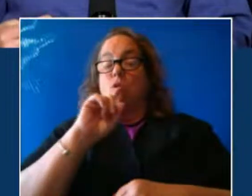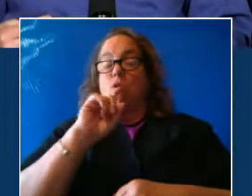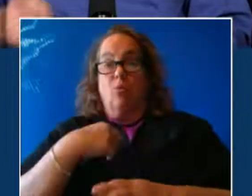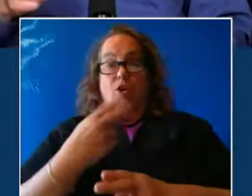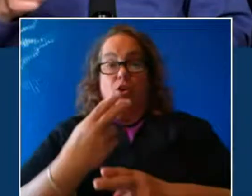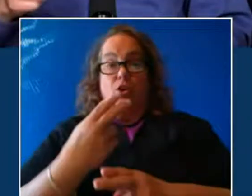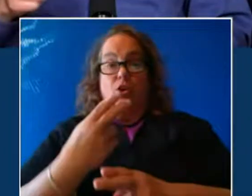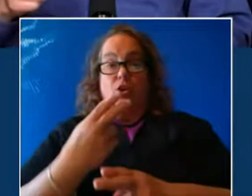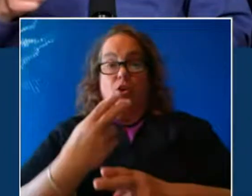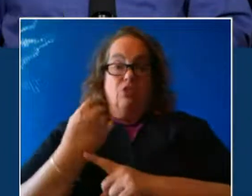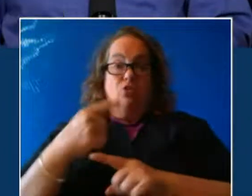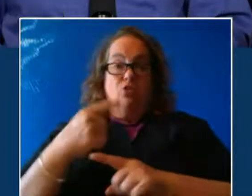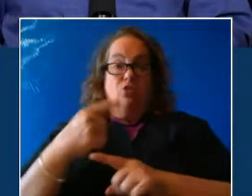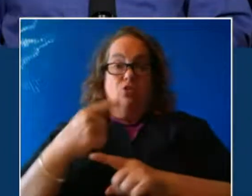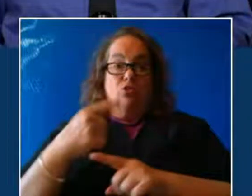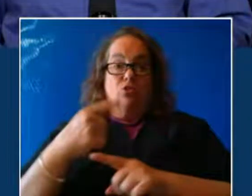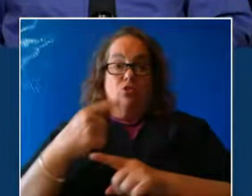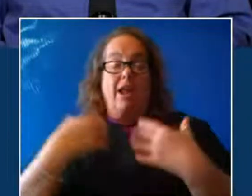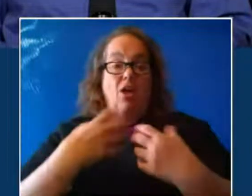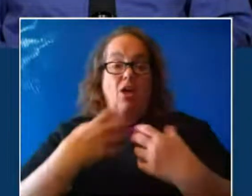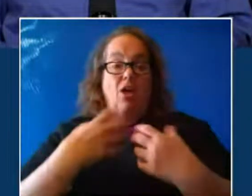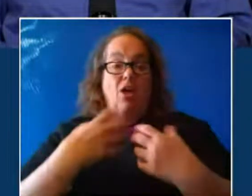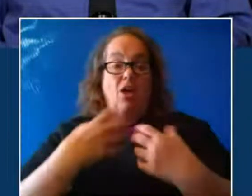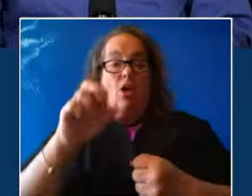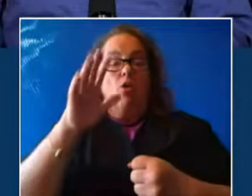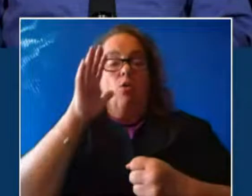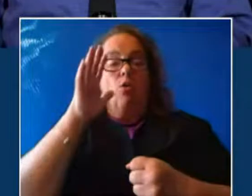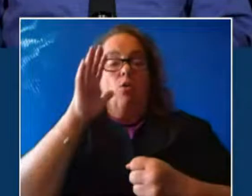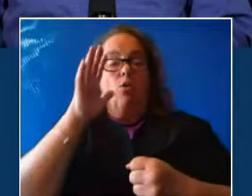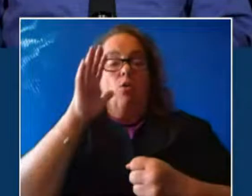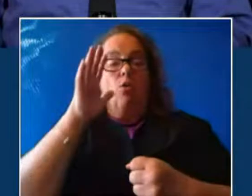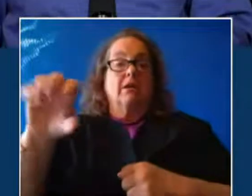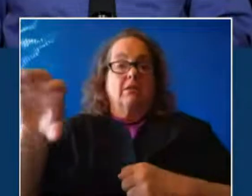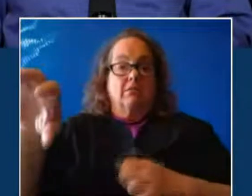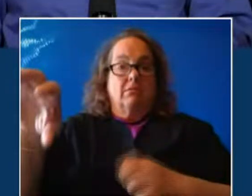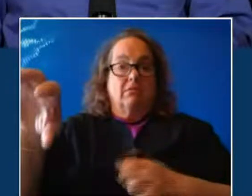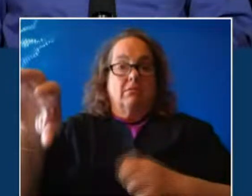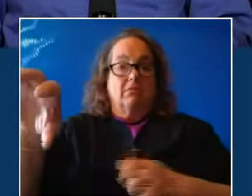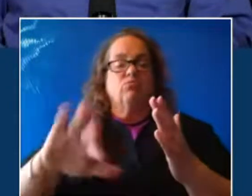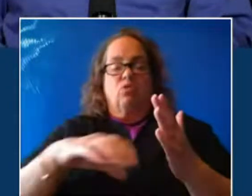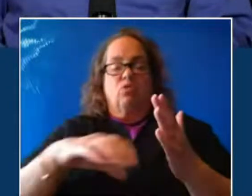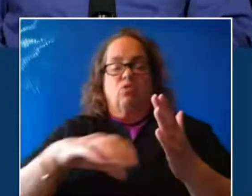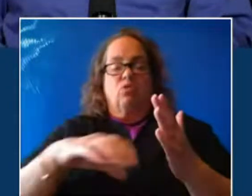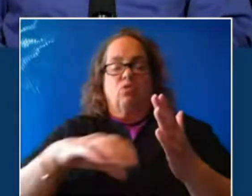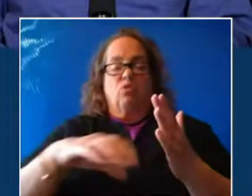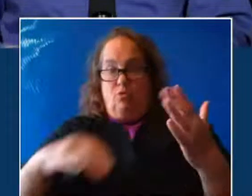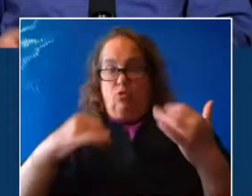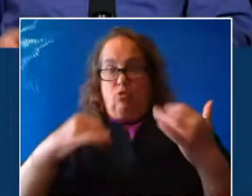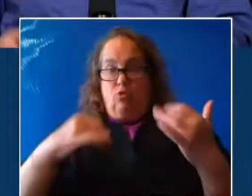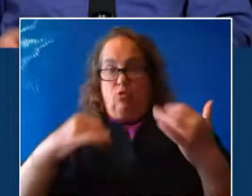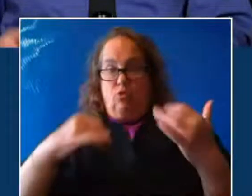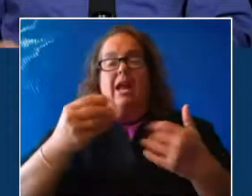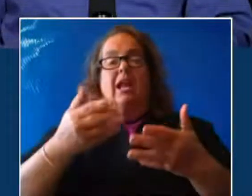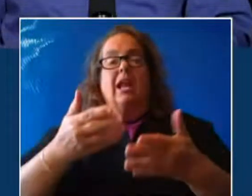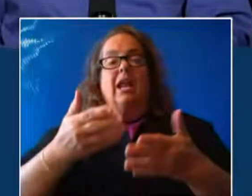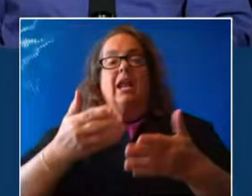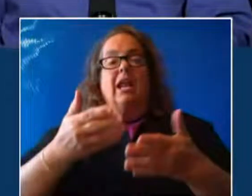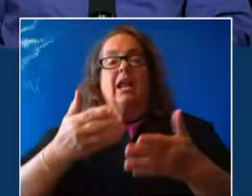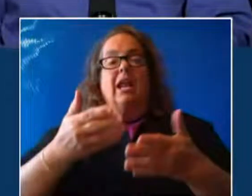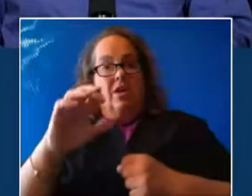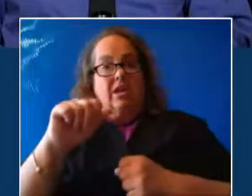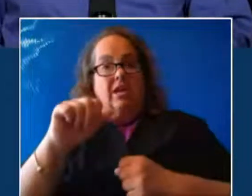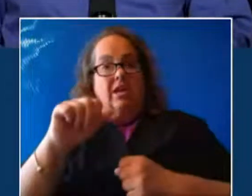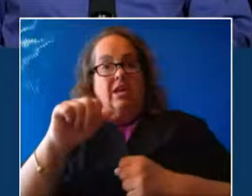today. And this healthcare facilities guidance will be what gives direction to the healthcare facilities. There's also a document